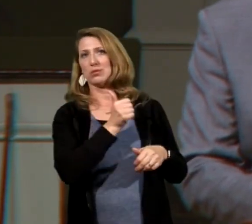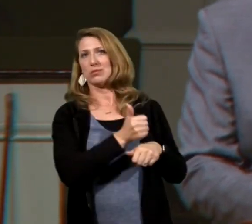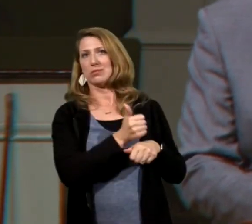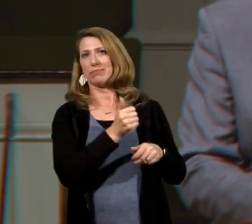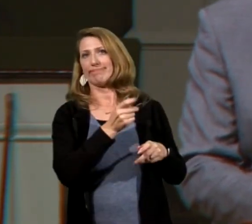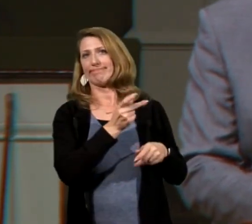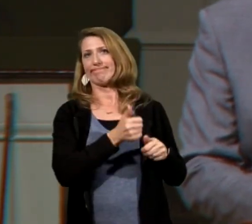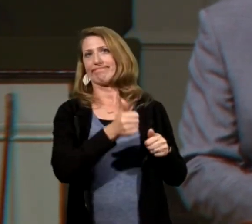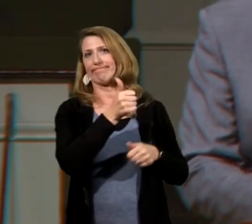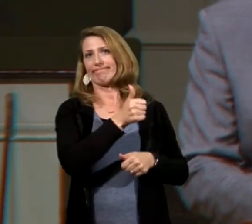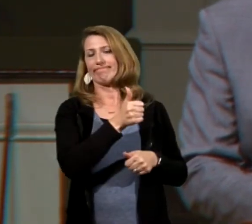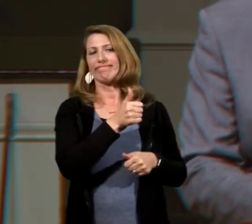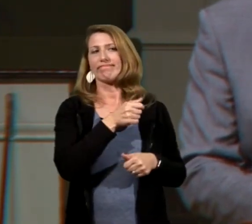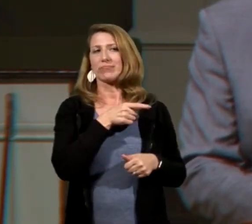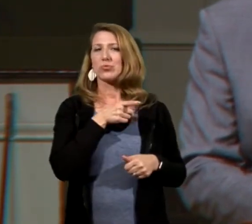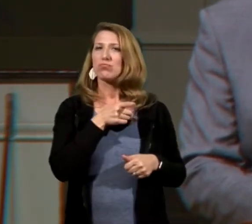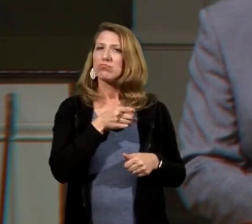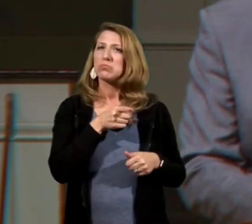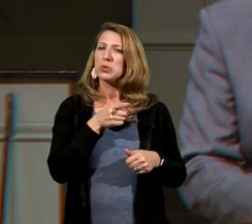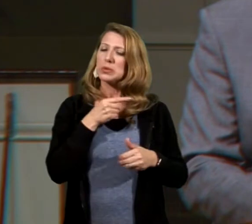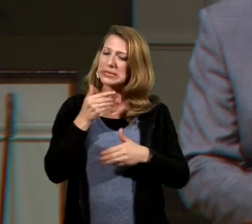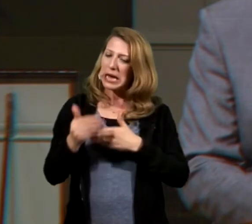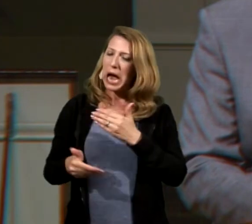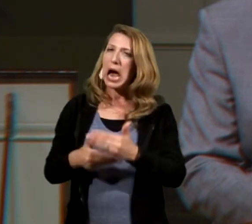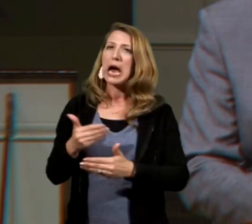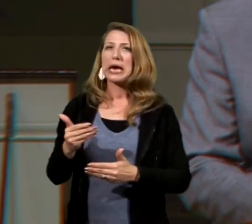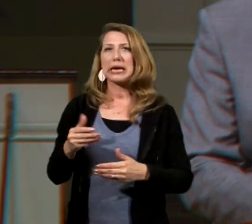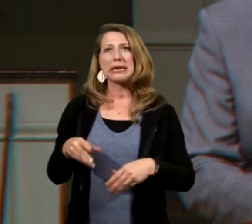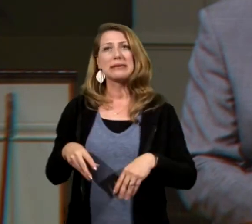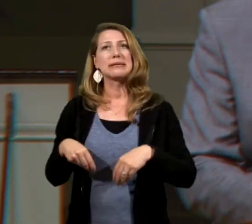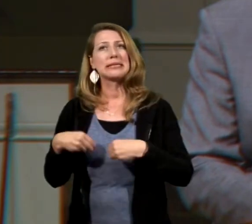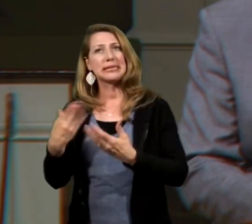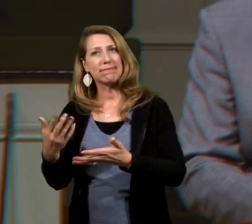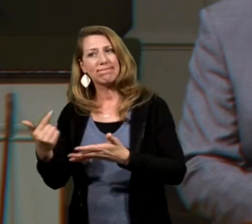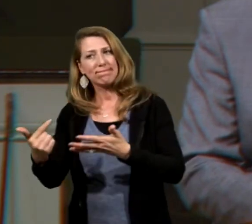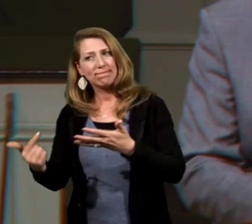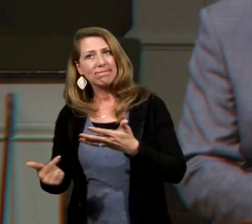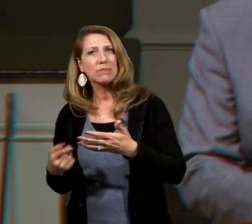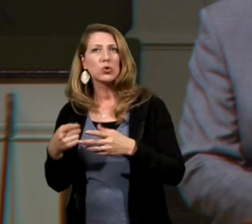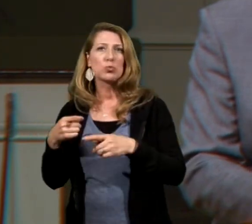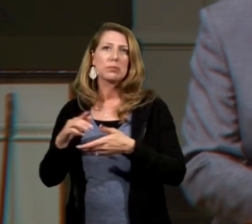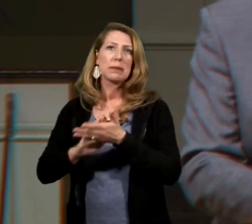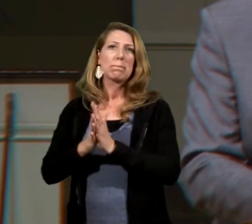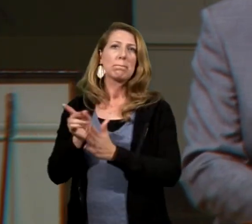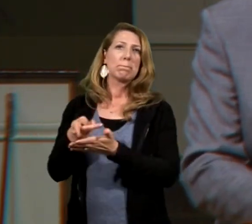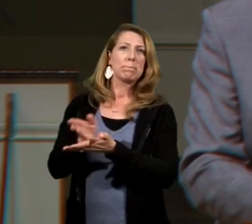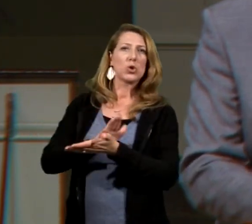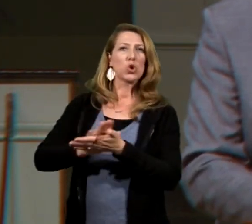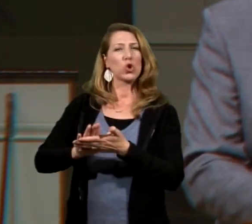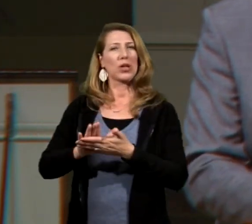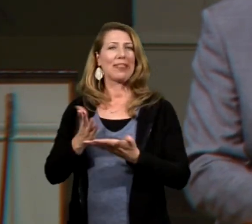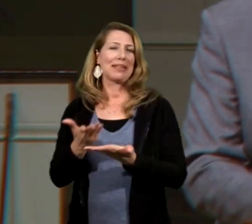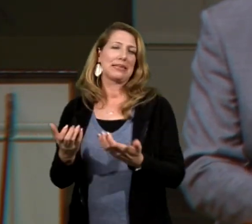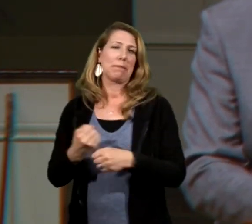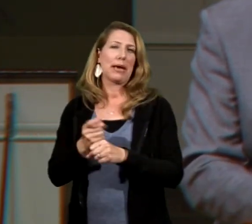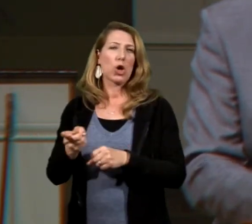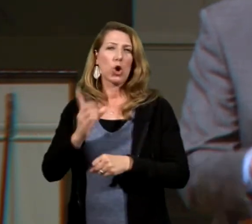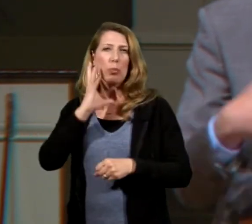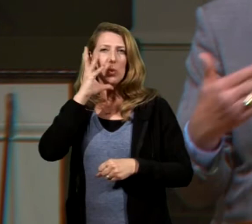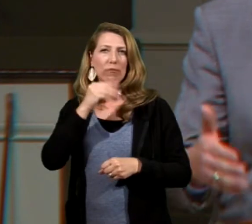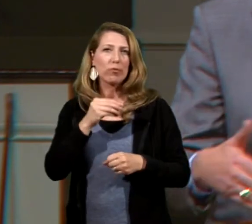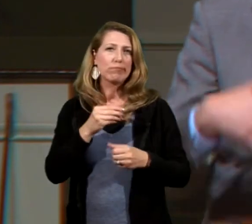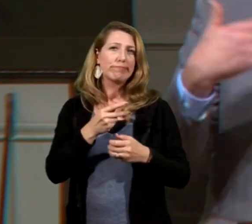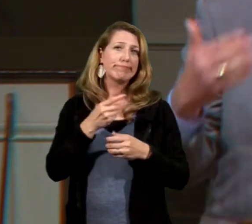her. And she obtained kindness of him and speedily gave her the things for her purification, things that make her beautiful. That would be